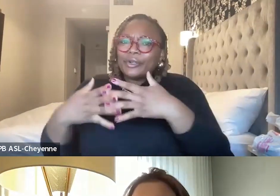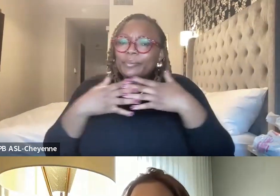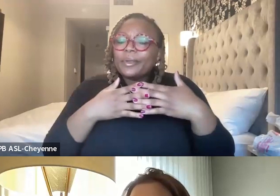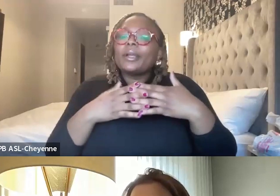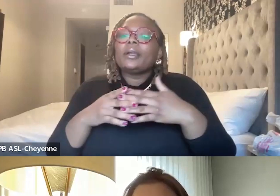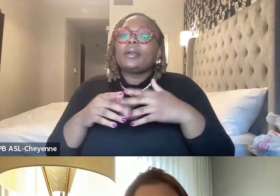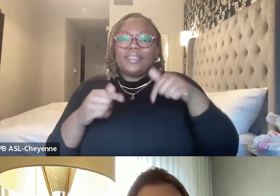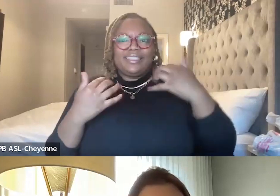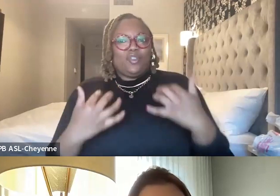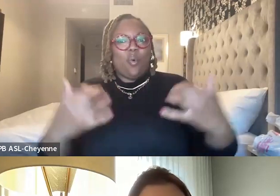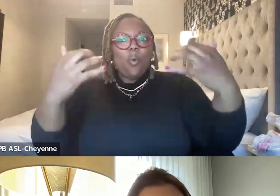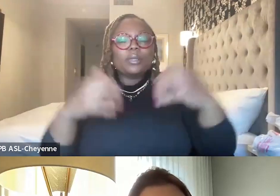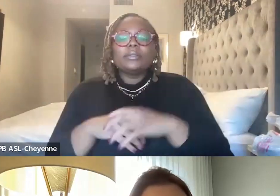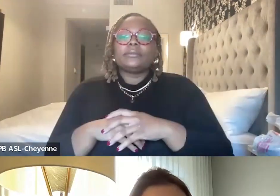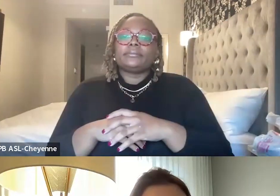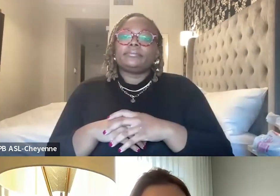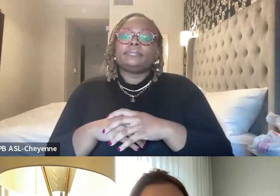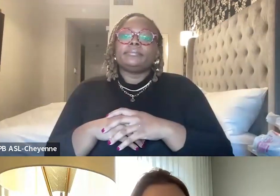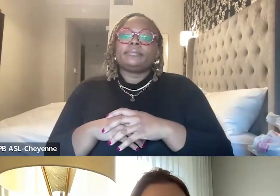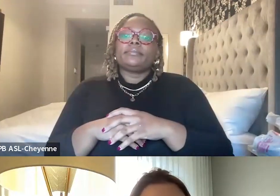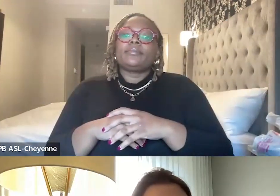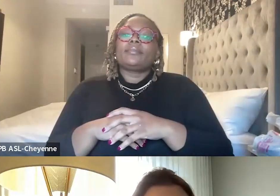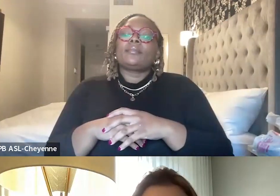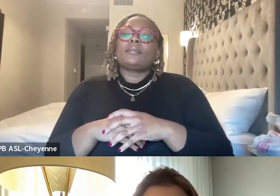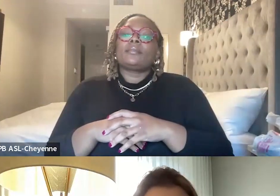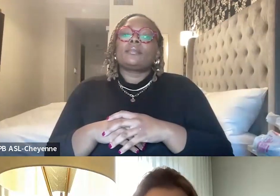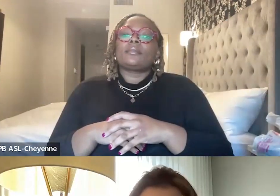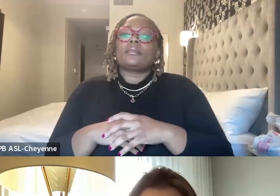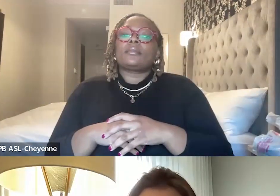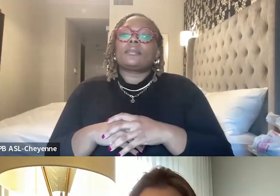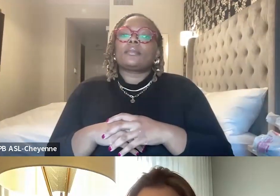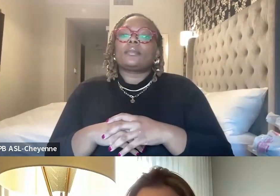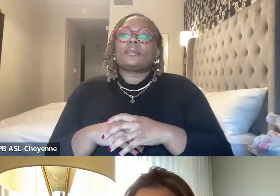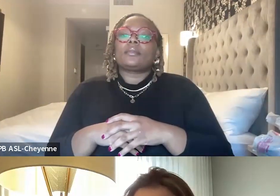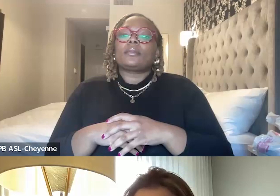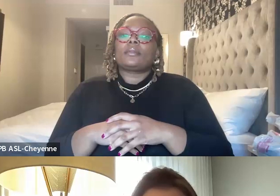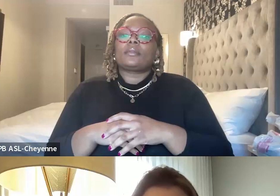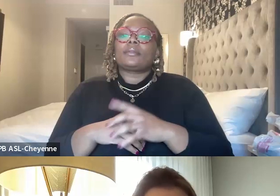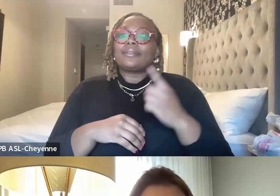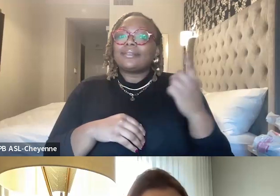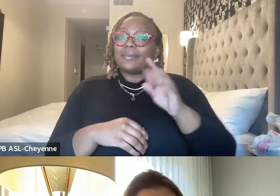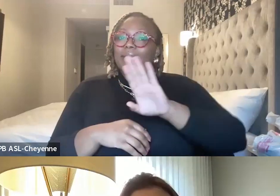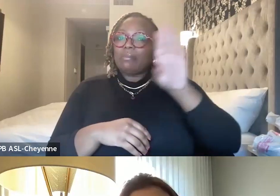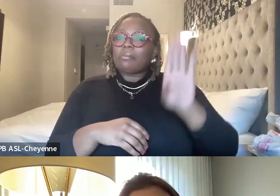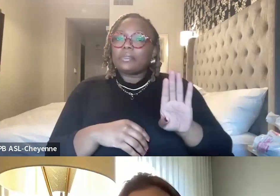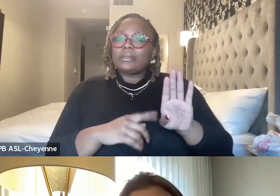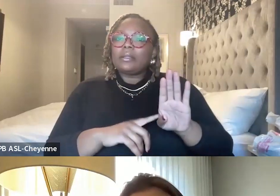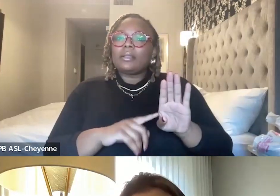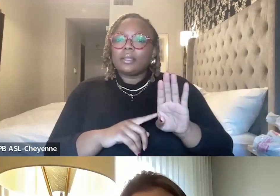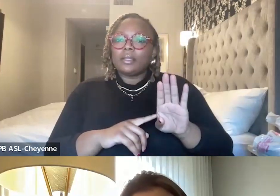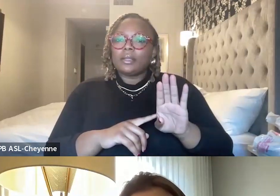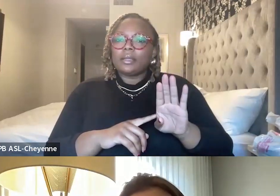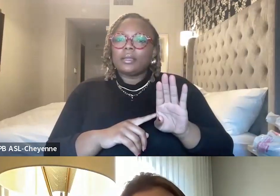this audience. But it's something, and in Brazil, very, you know, we became,